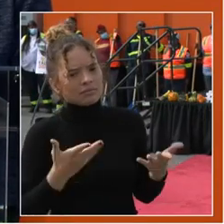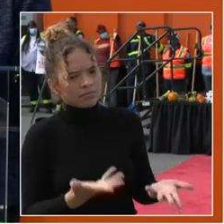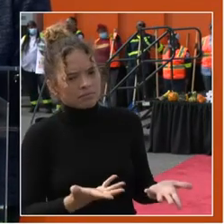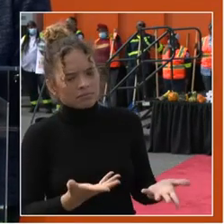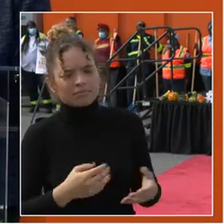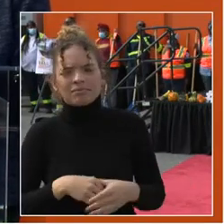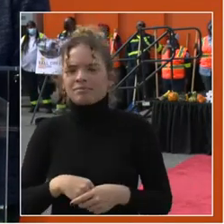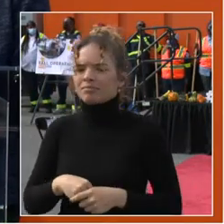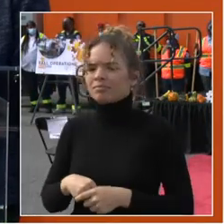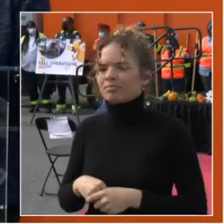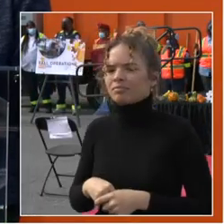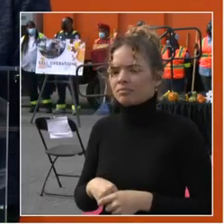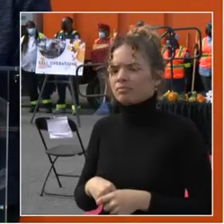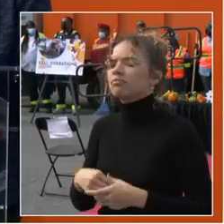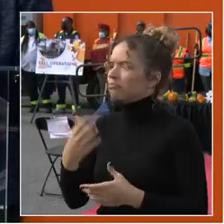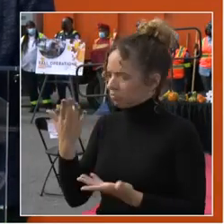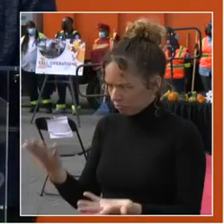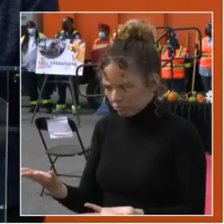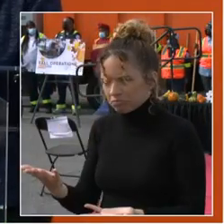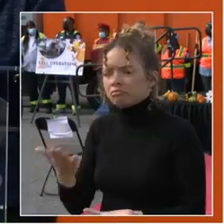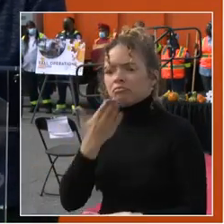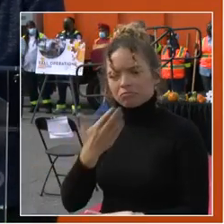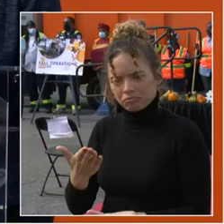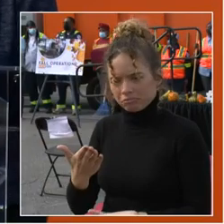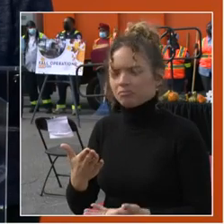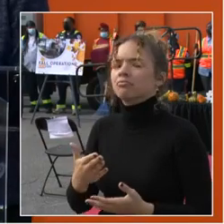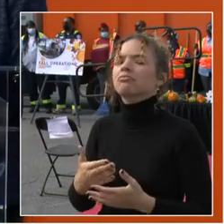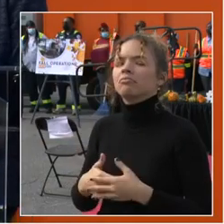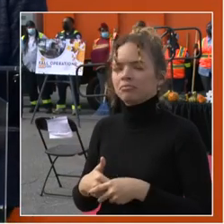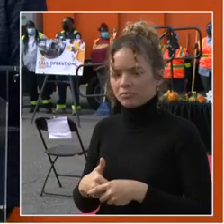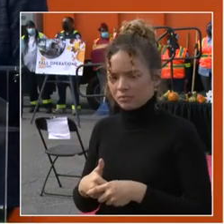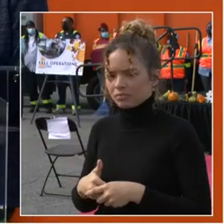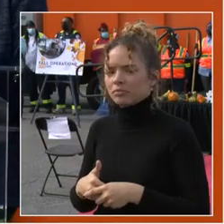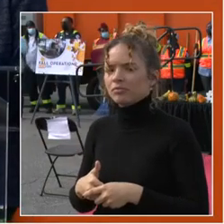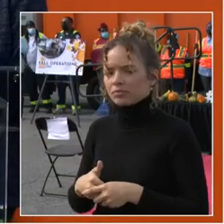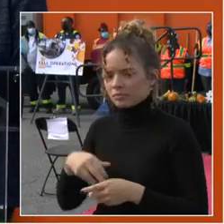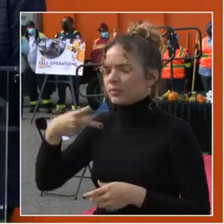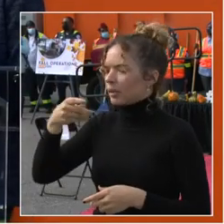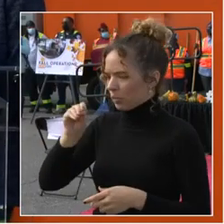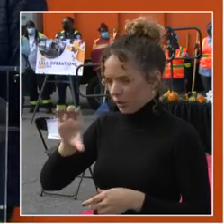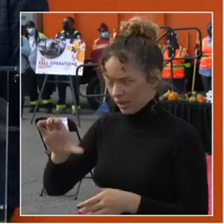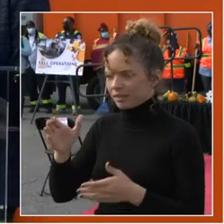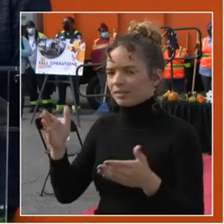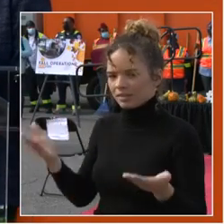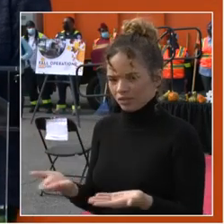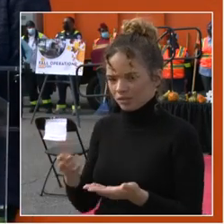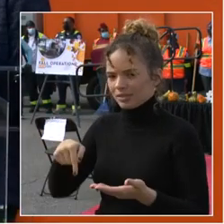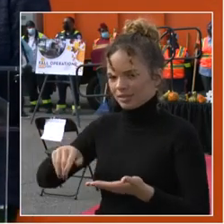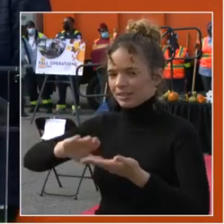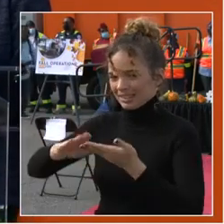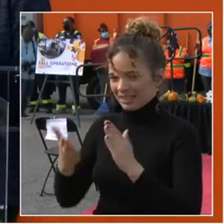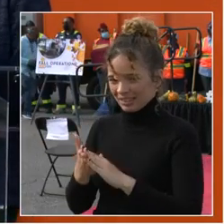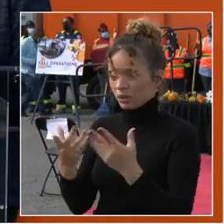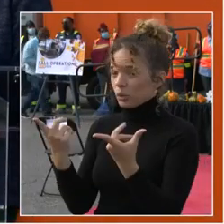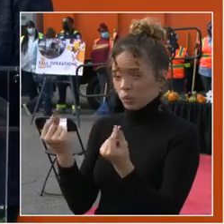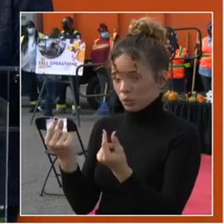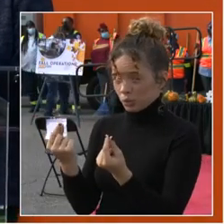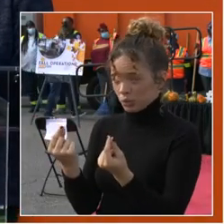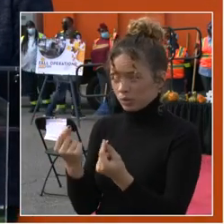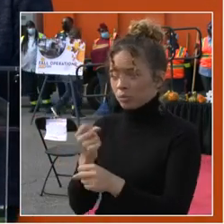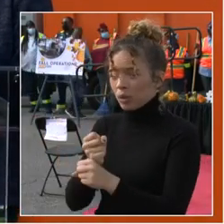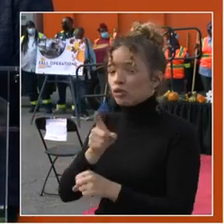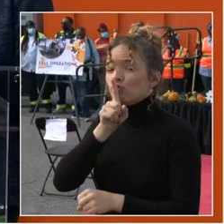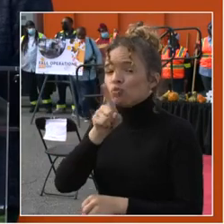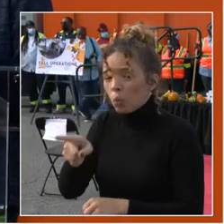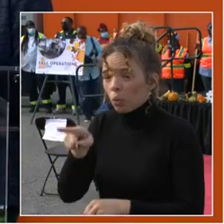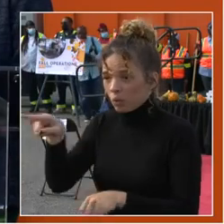our people of color in the city, and to make sure that when you come to school is one part of the